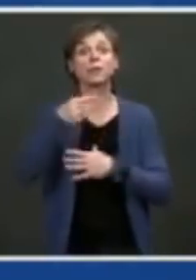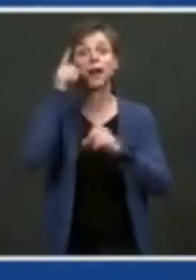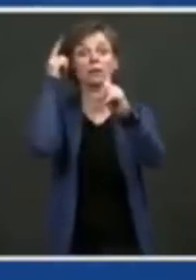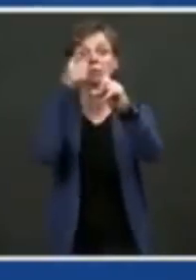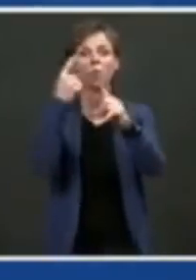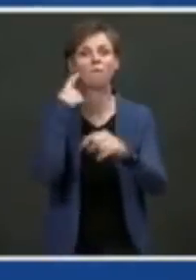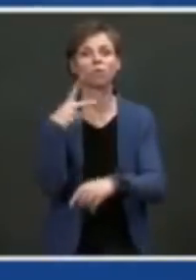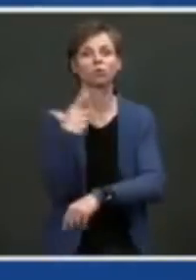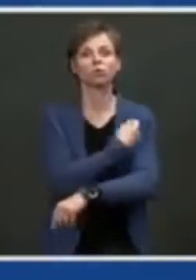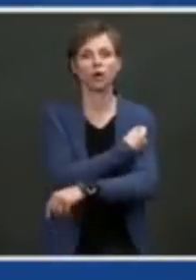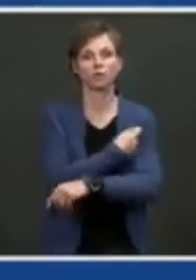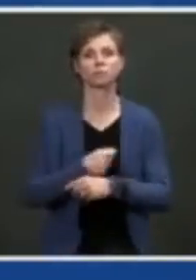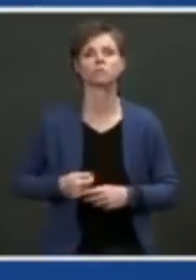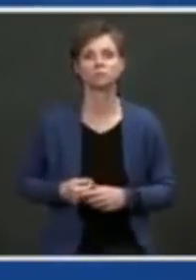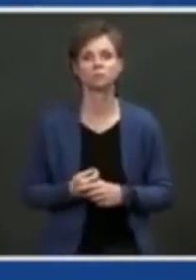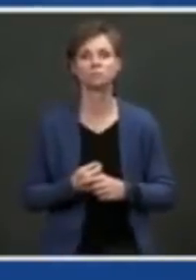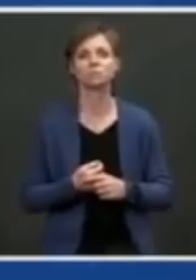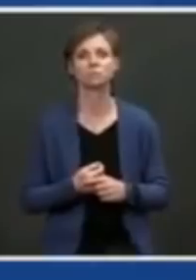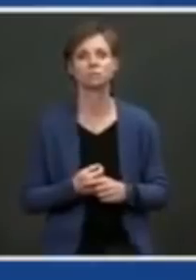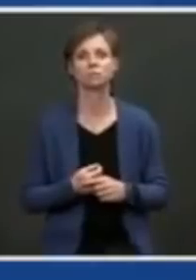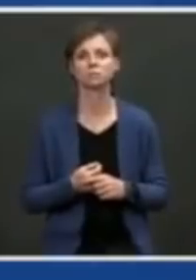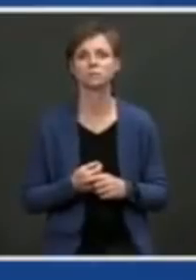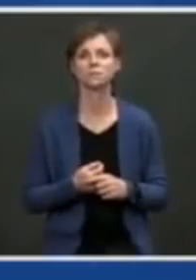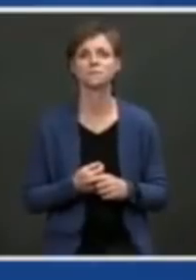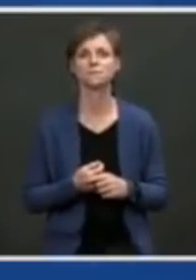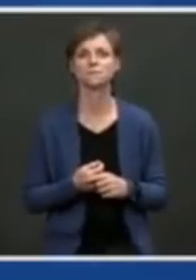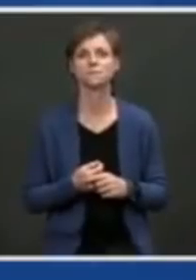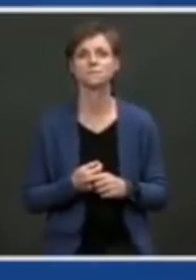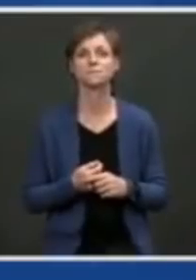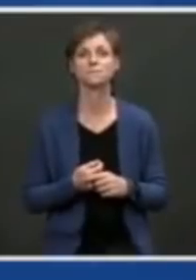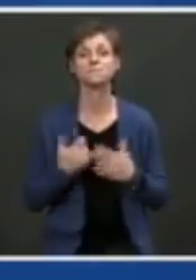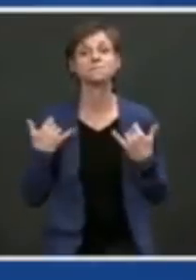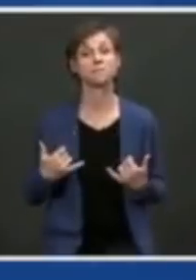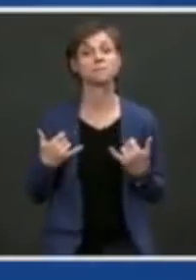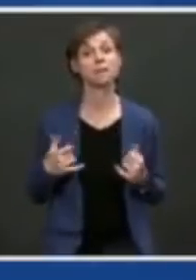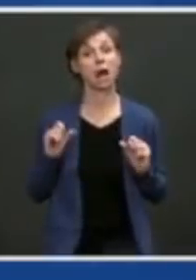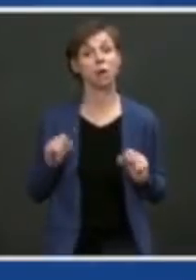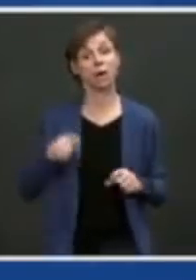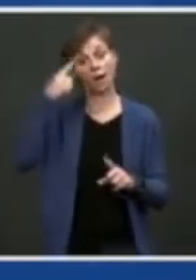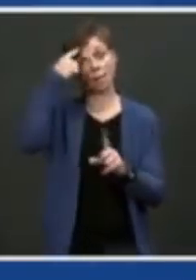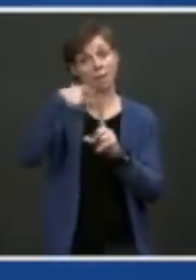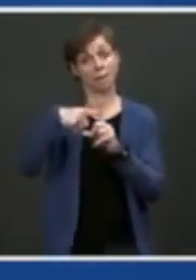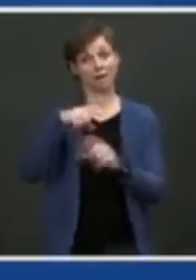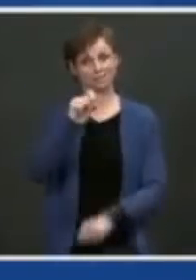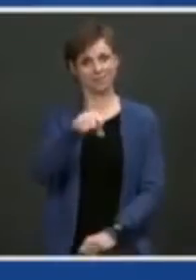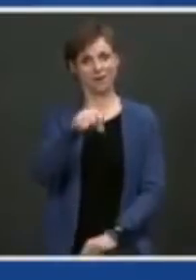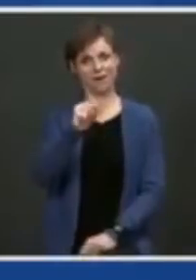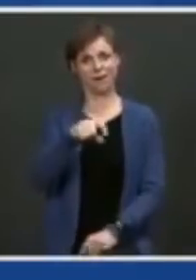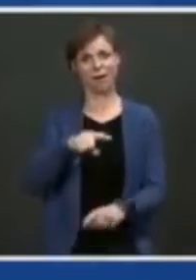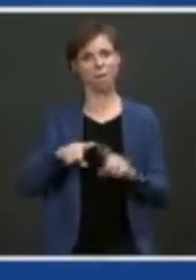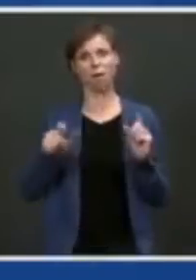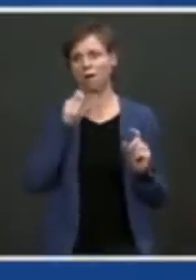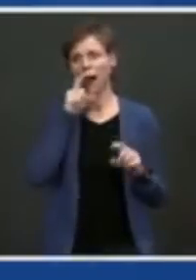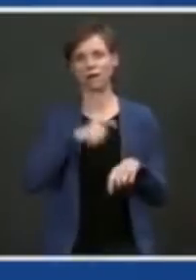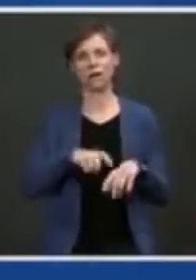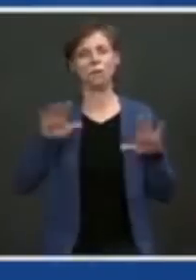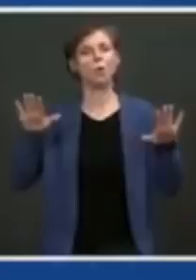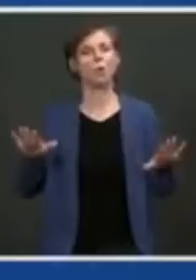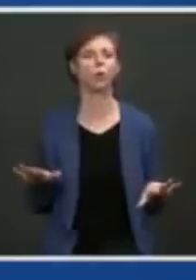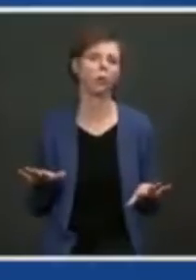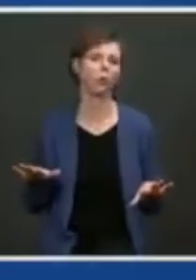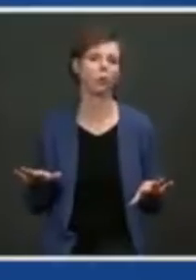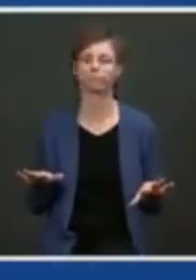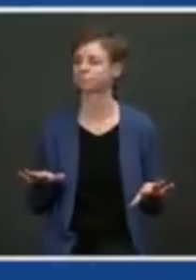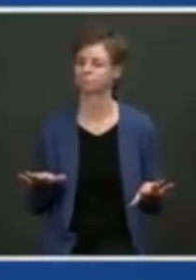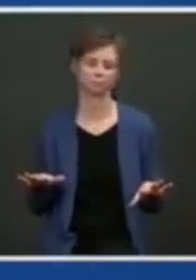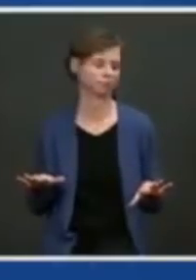arms. This is a time for optimism, but it's not a time for relaxation.